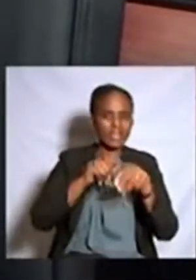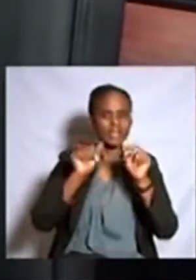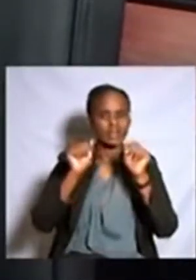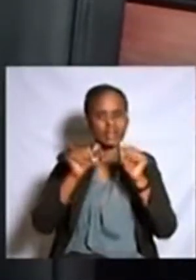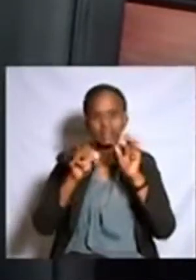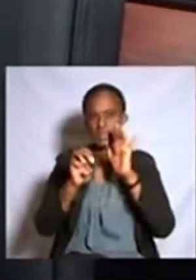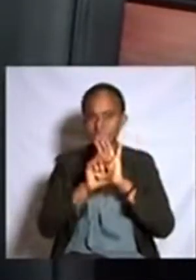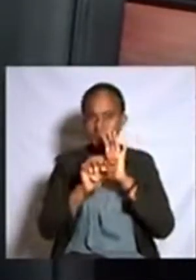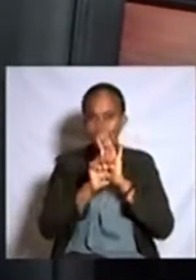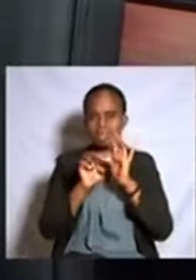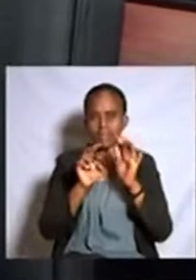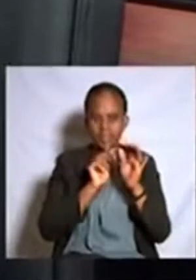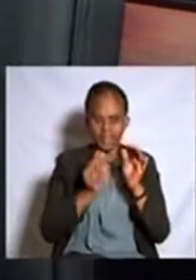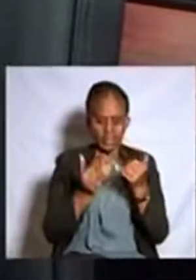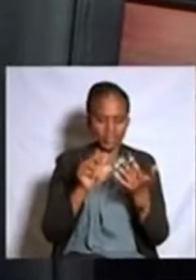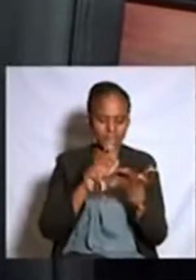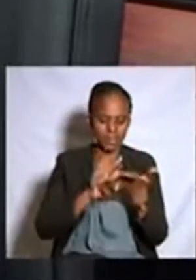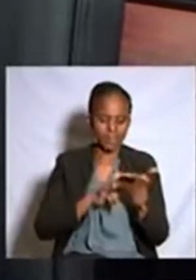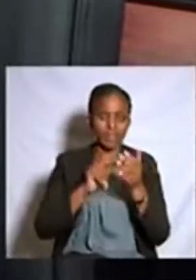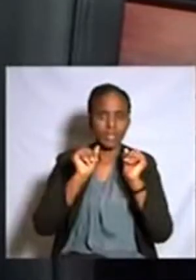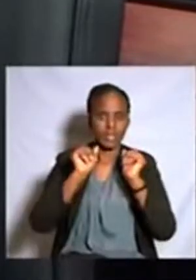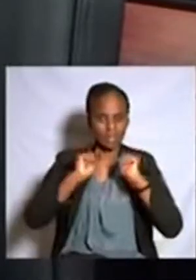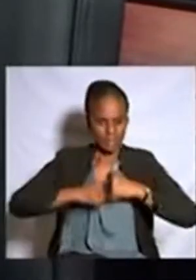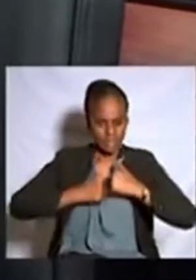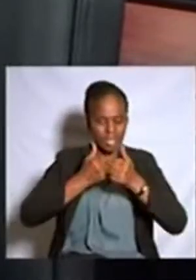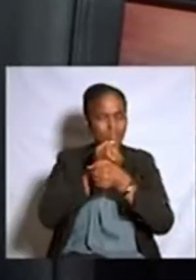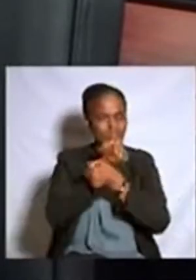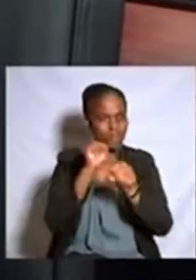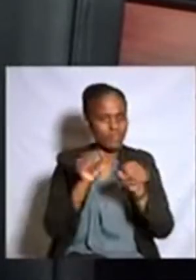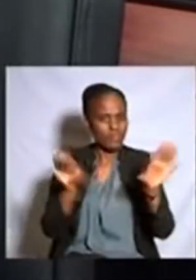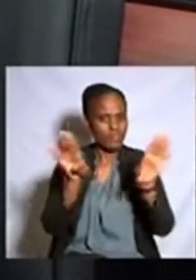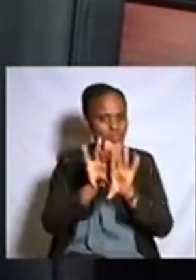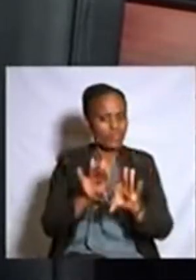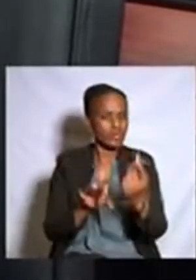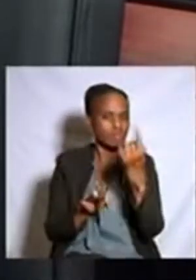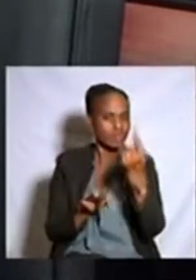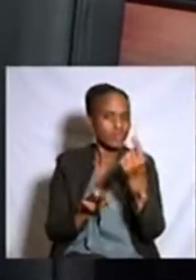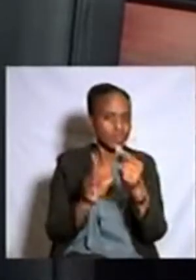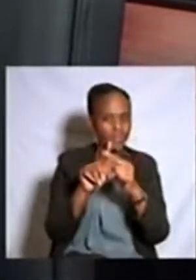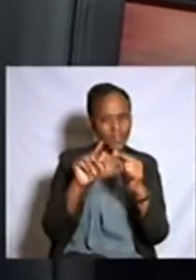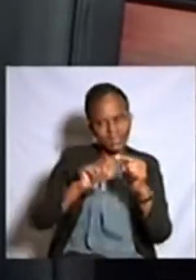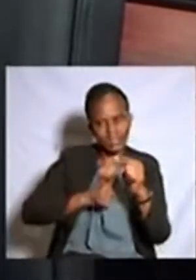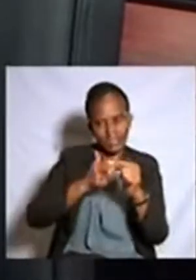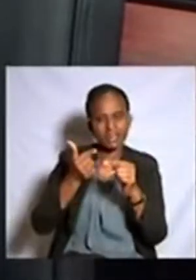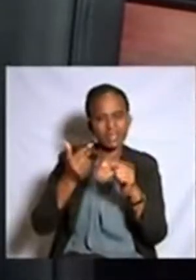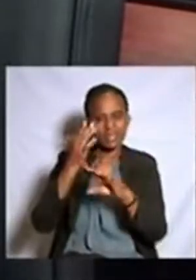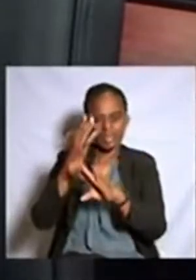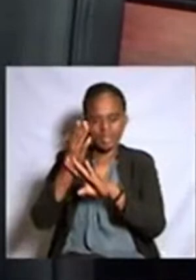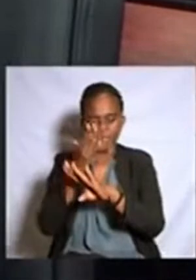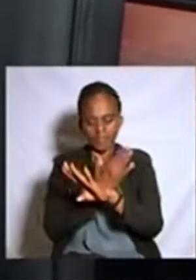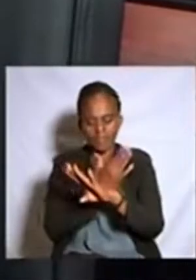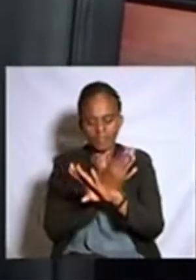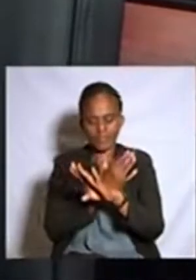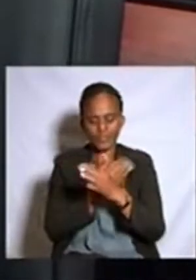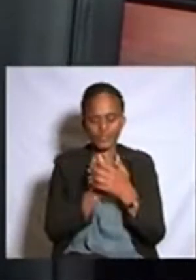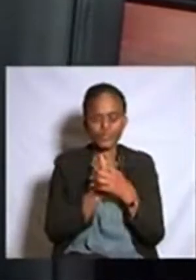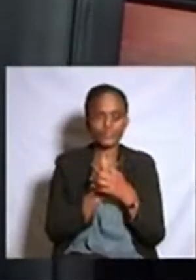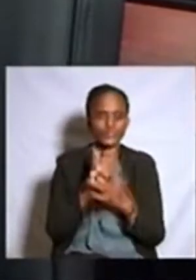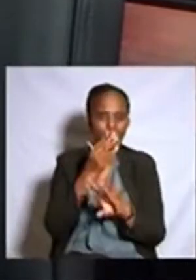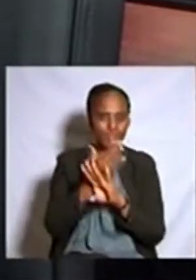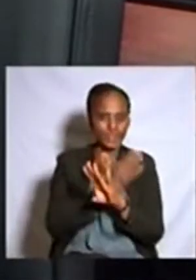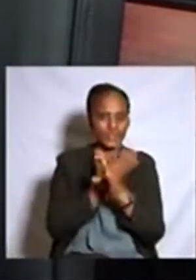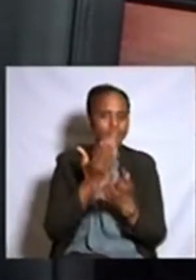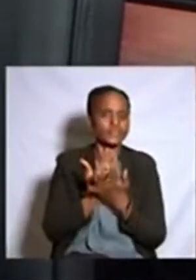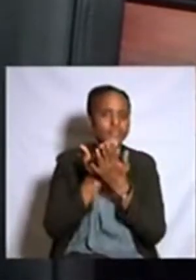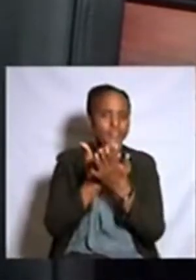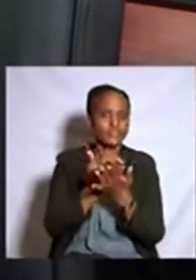For instance, as we're reporting, I think we're able to close off one, but then we could not update before the submission